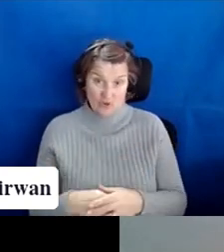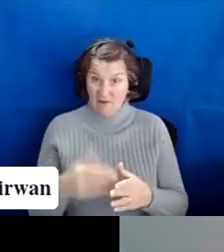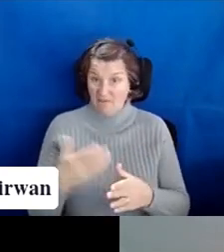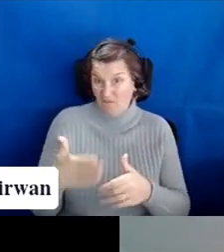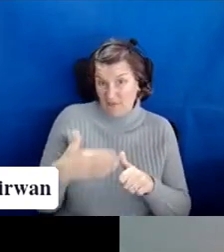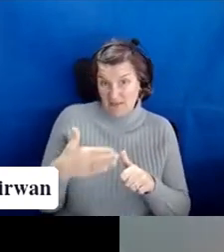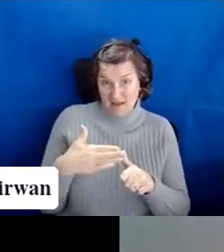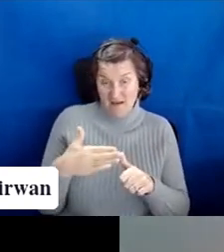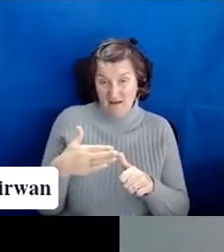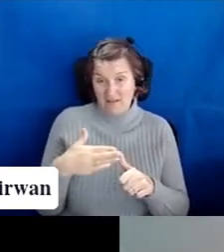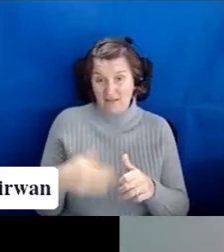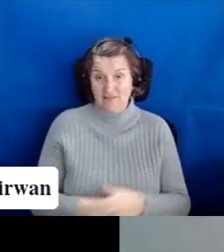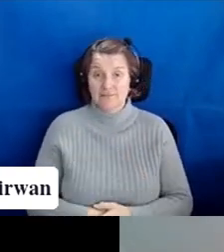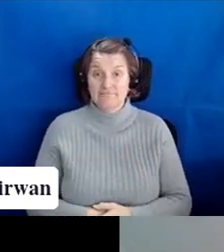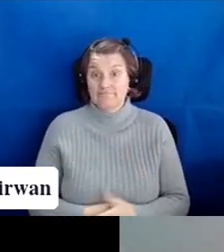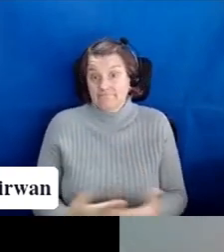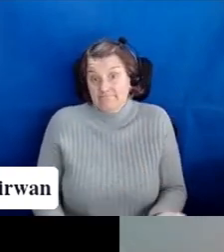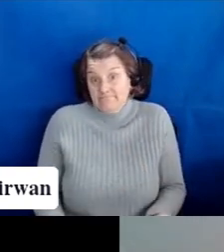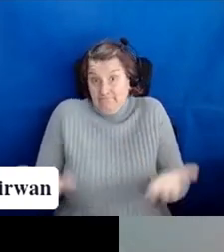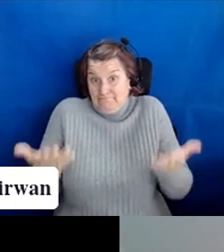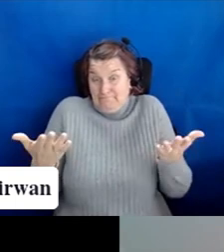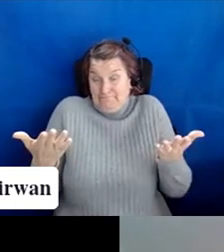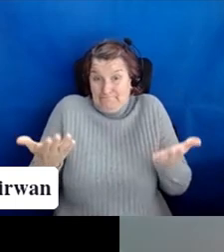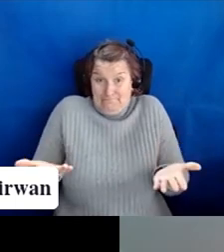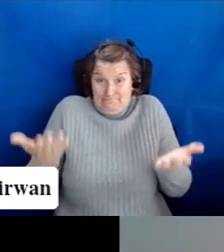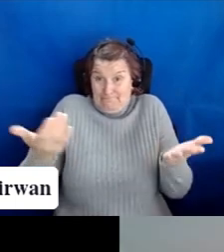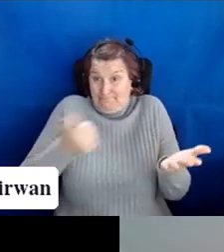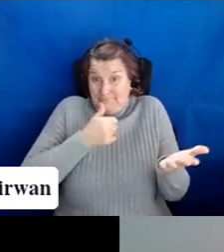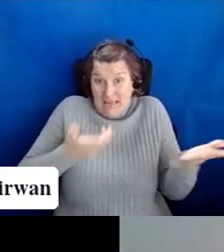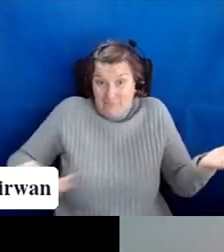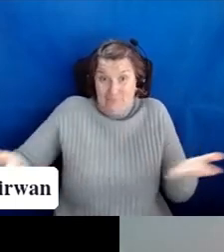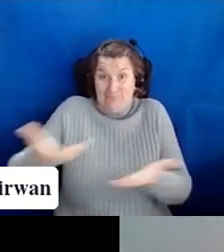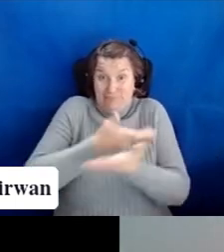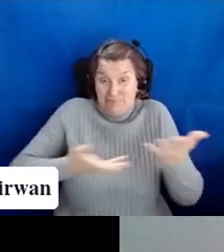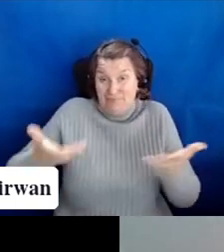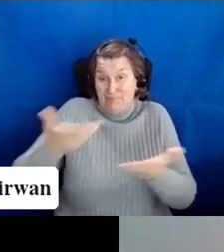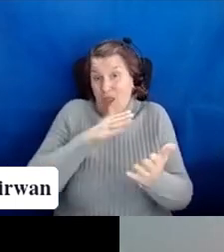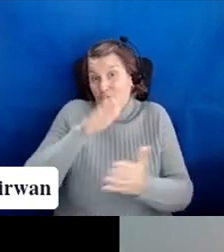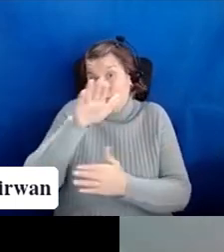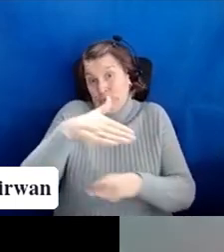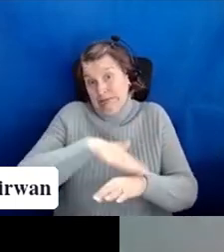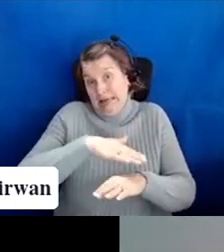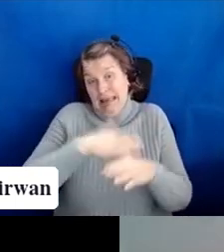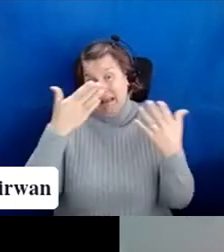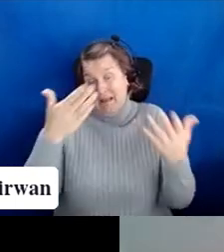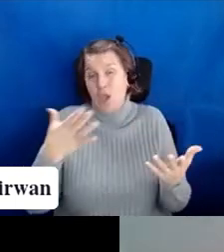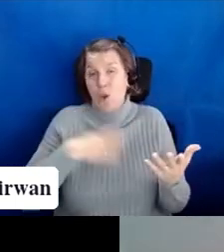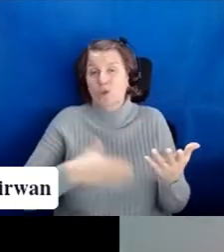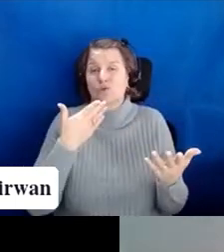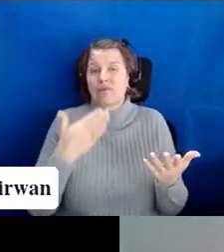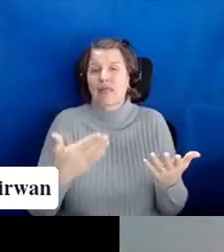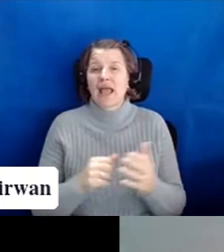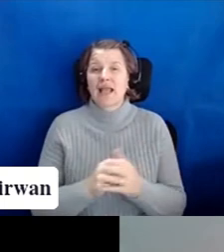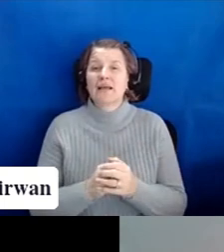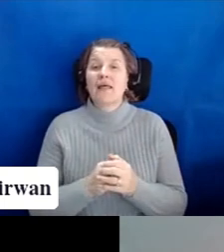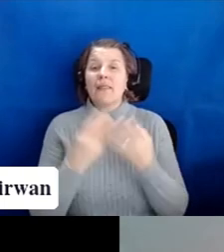start. I make of that what you will, I think, and discuss at a future time. I wanted to thank